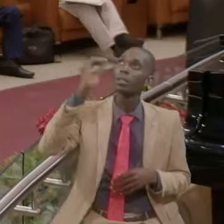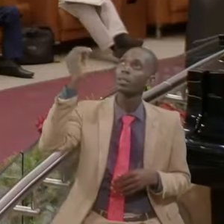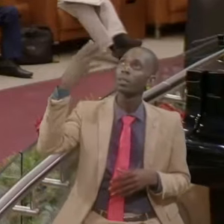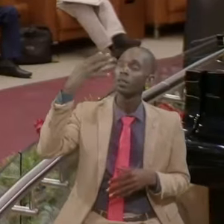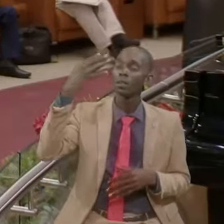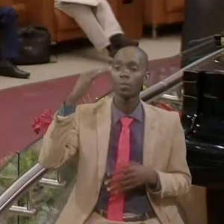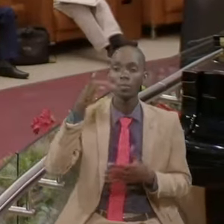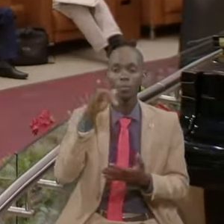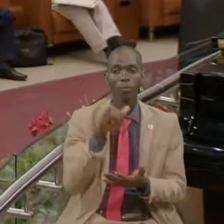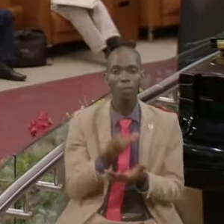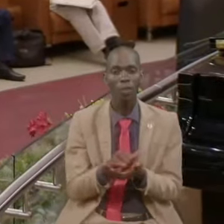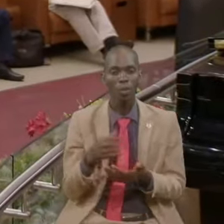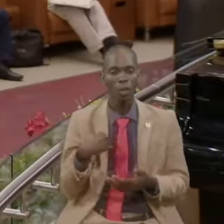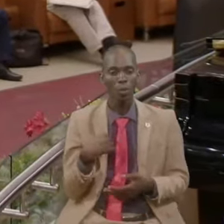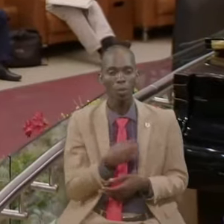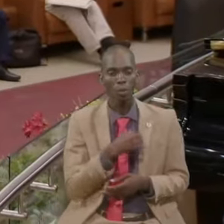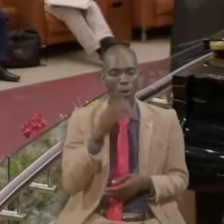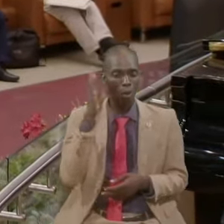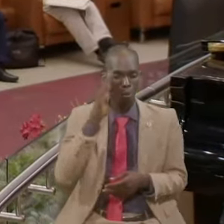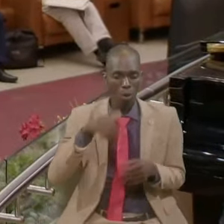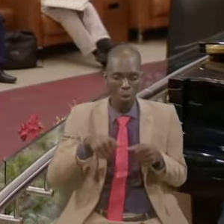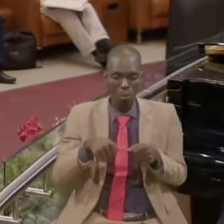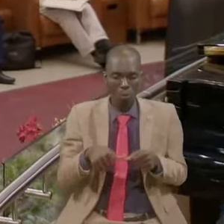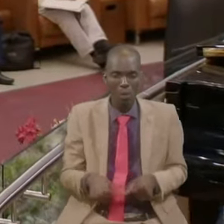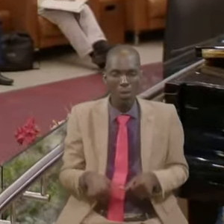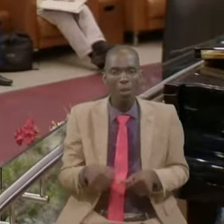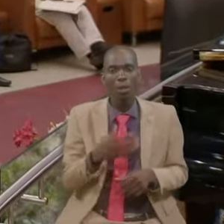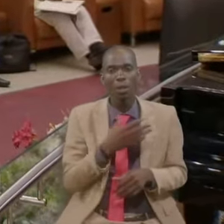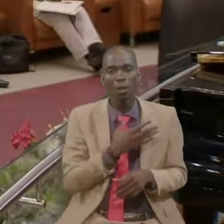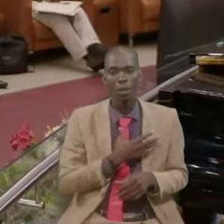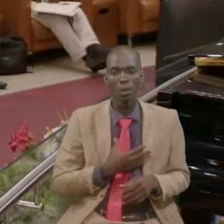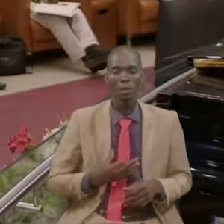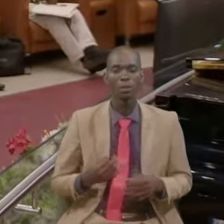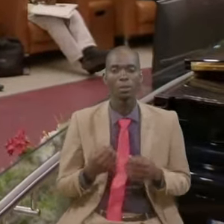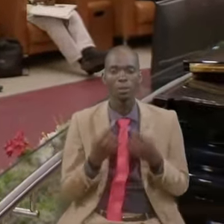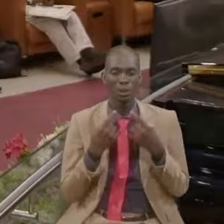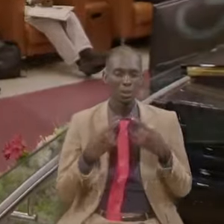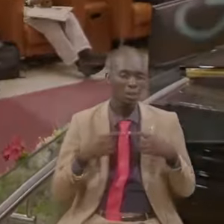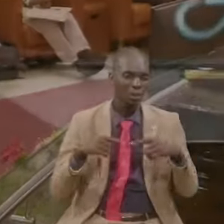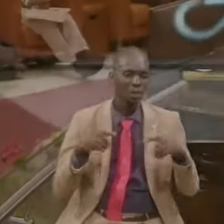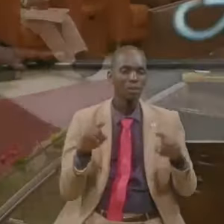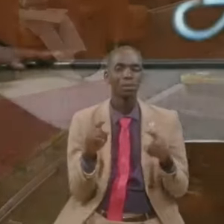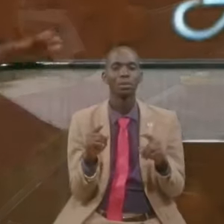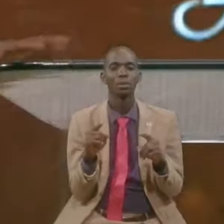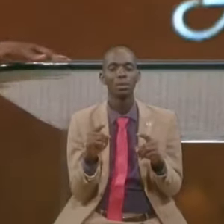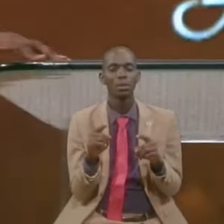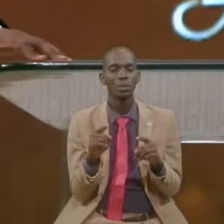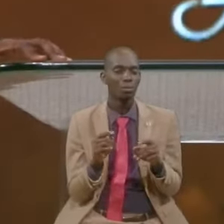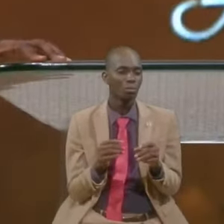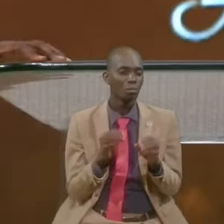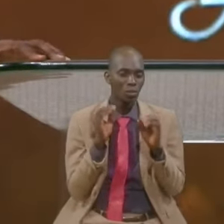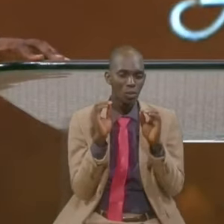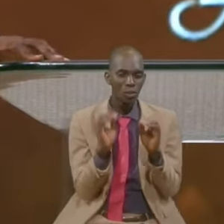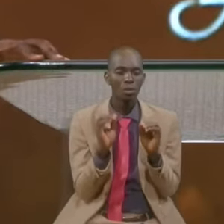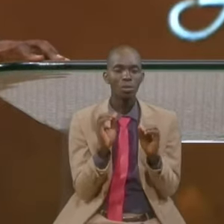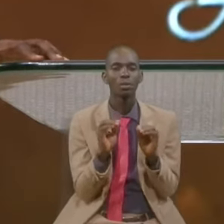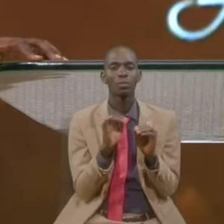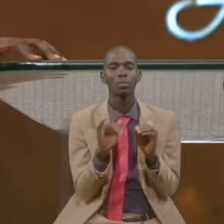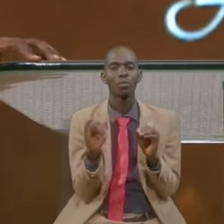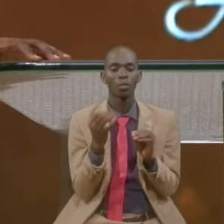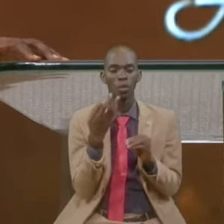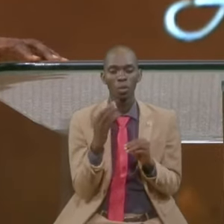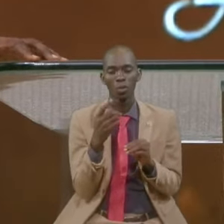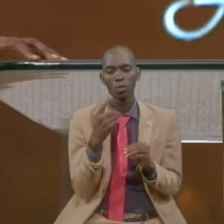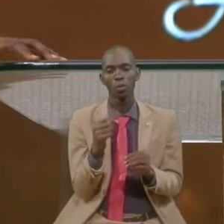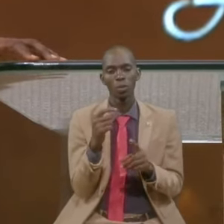that we will abide by the clear, straightforward, simple teaching of the